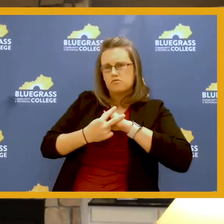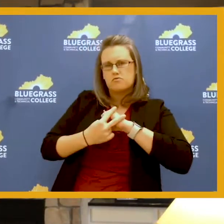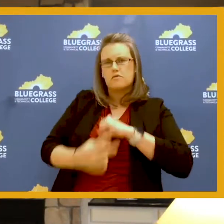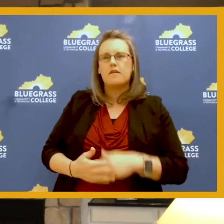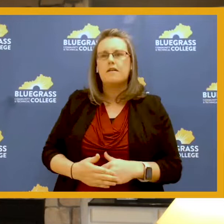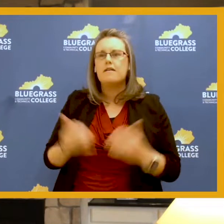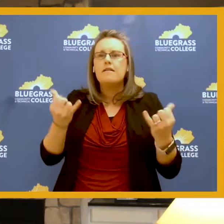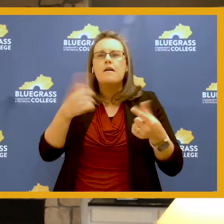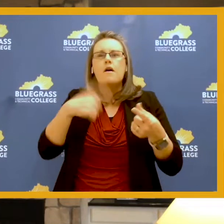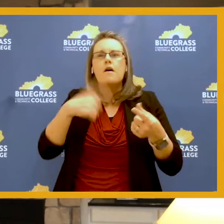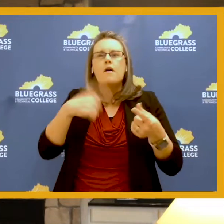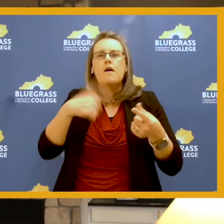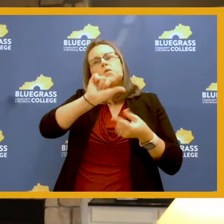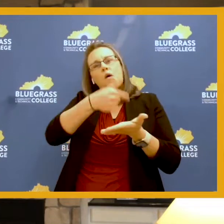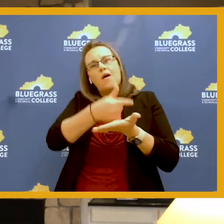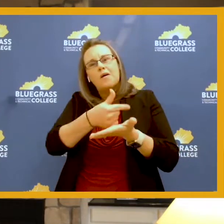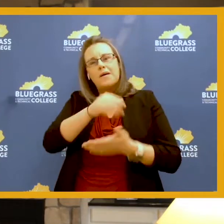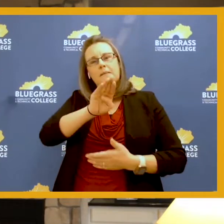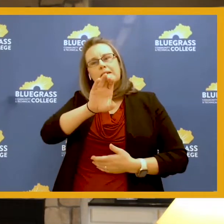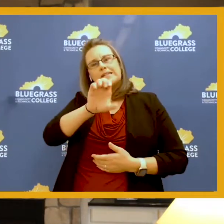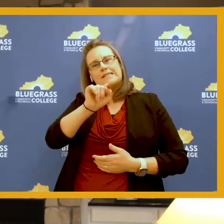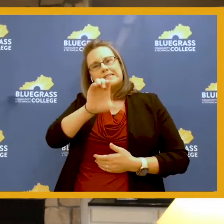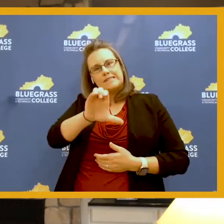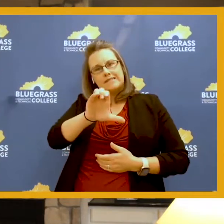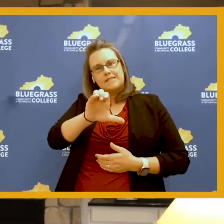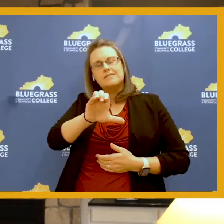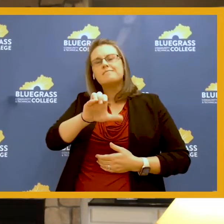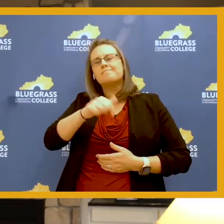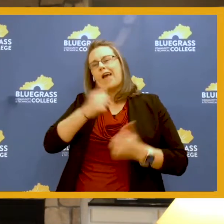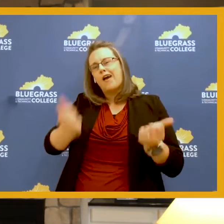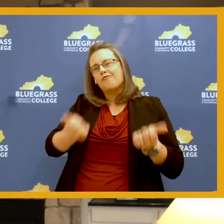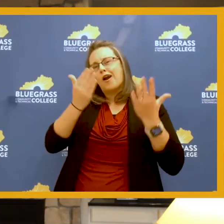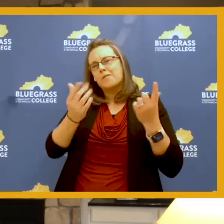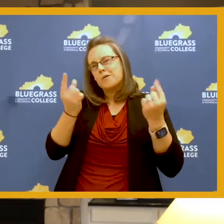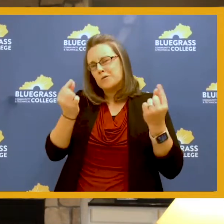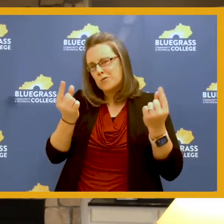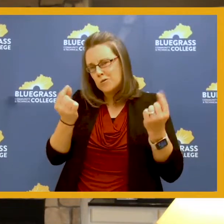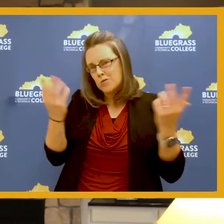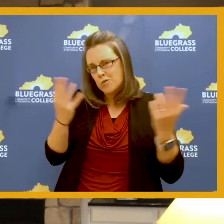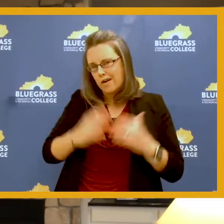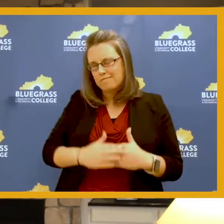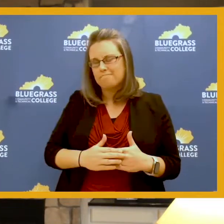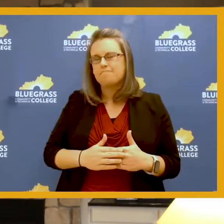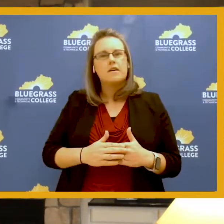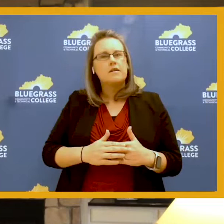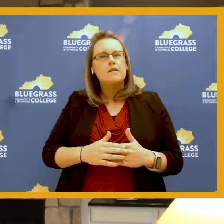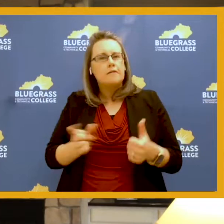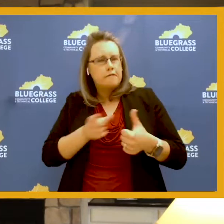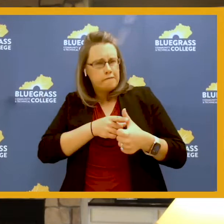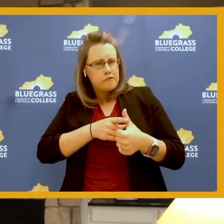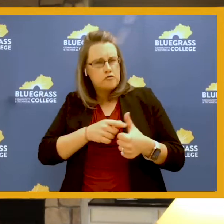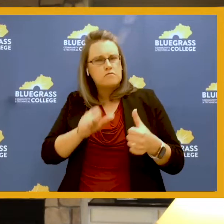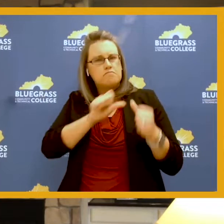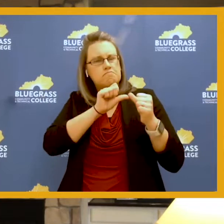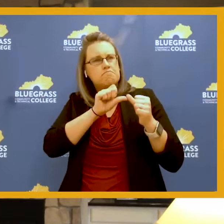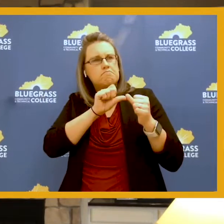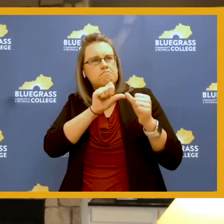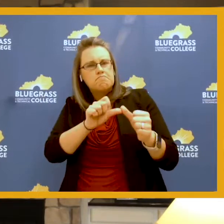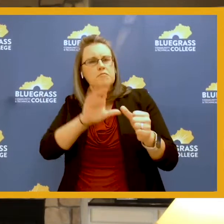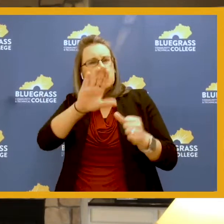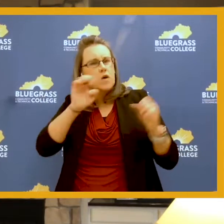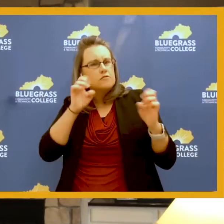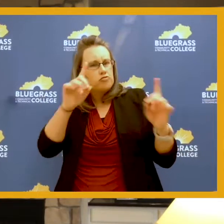as graduates of Bluegrass Community and Technical College, I'd like for you to do the following. First of all, consider continuing